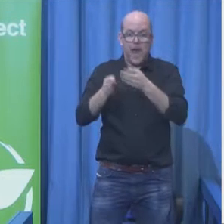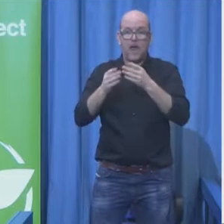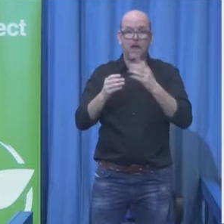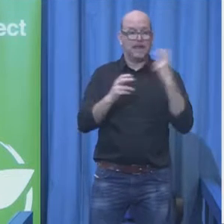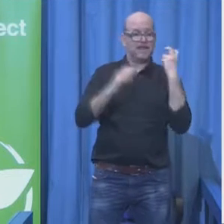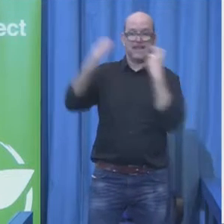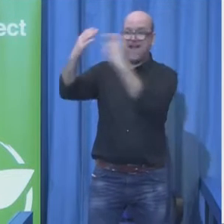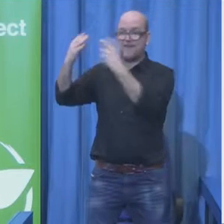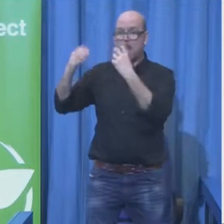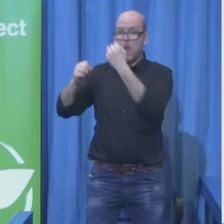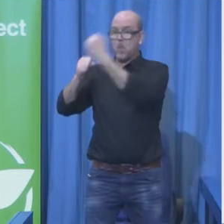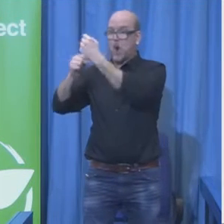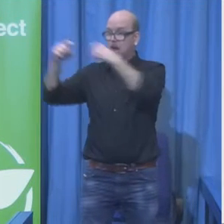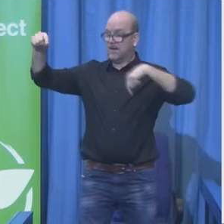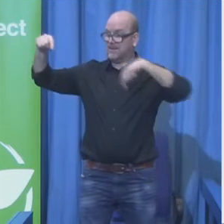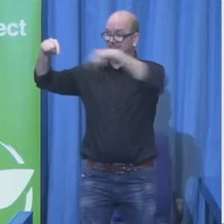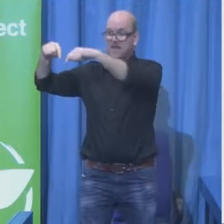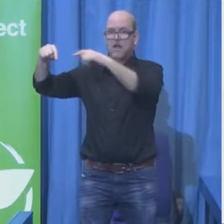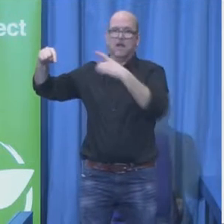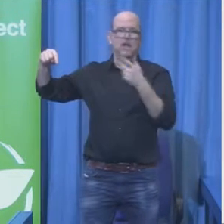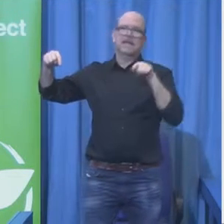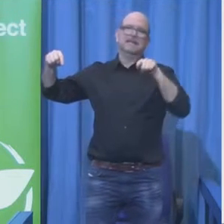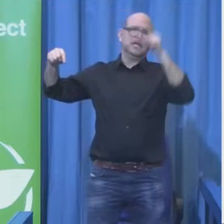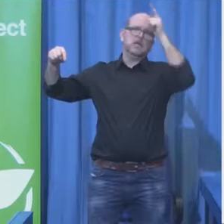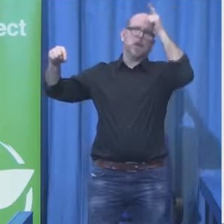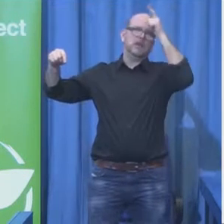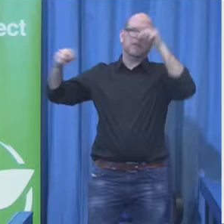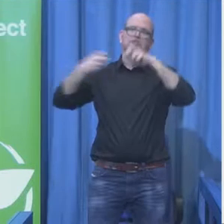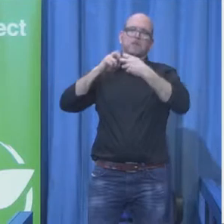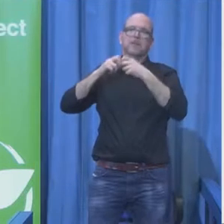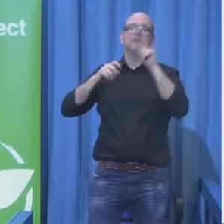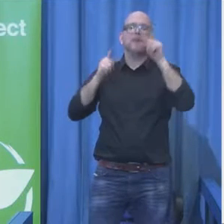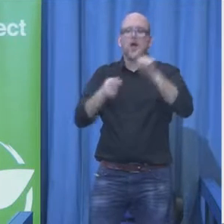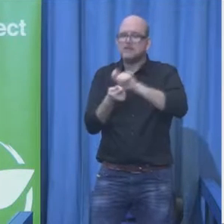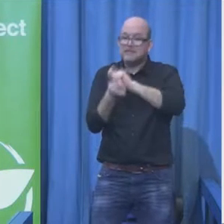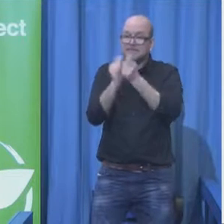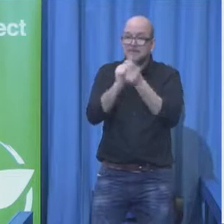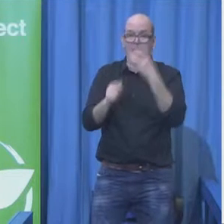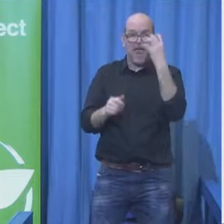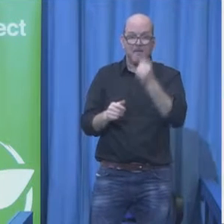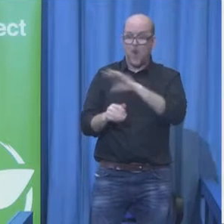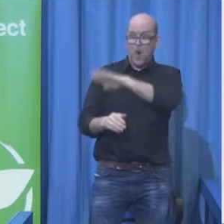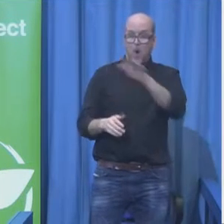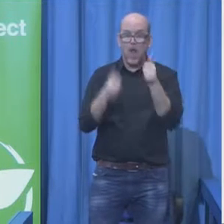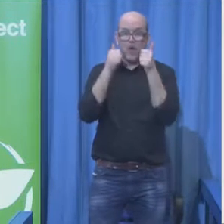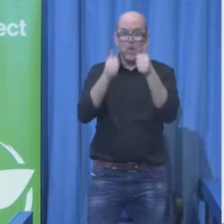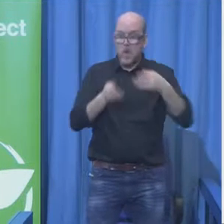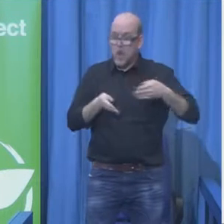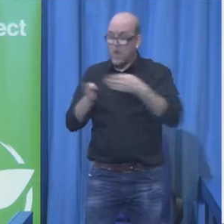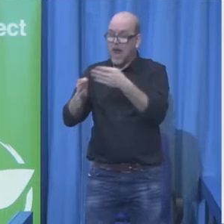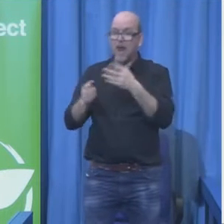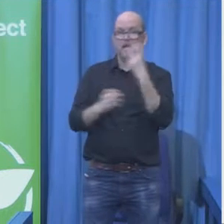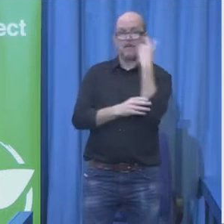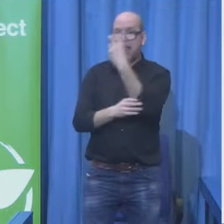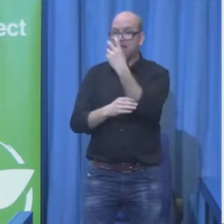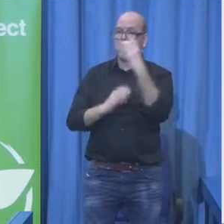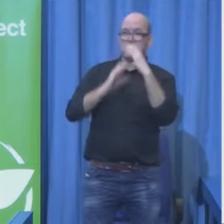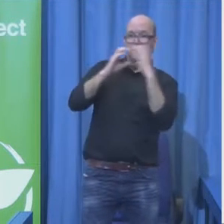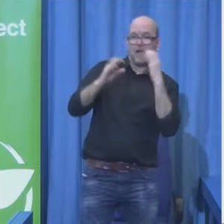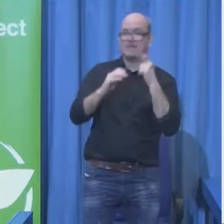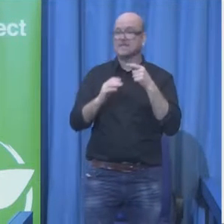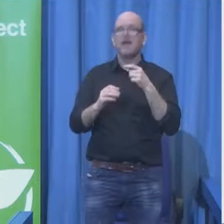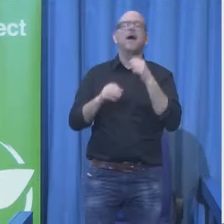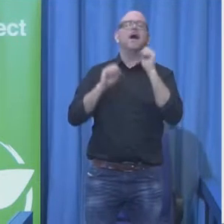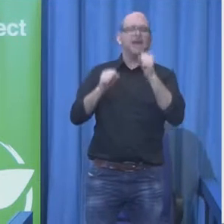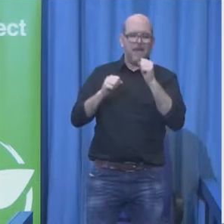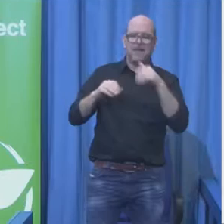say, companies or public sector offices that are accessible or fully accessible is again